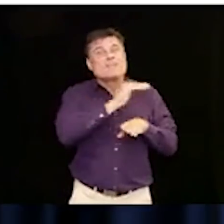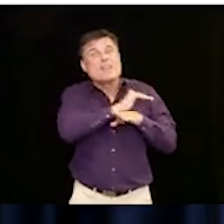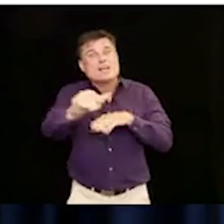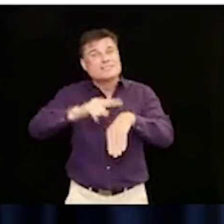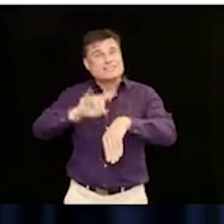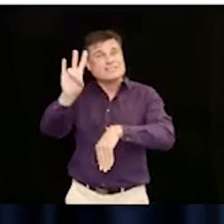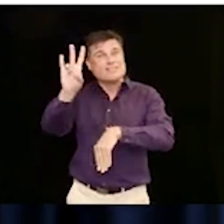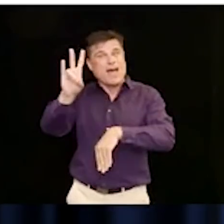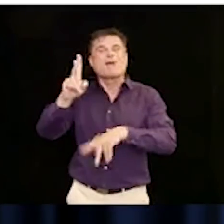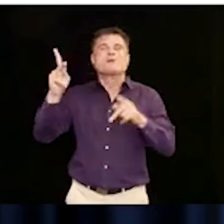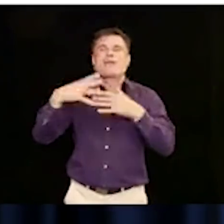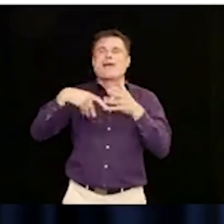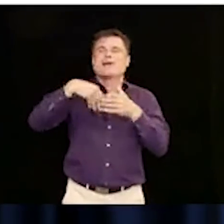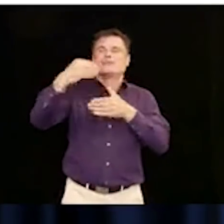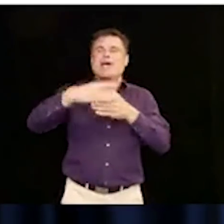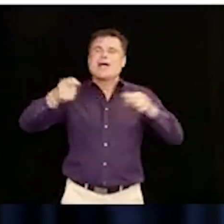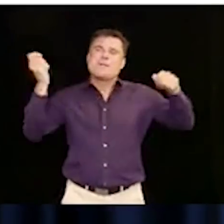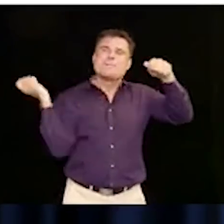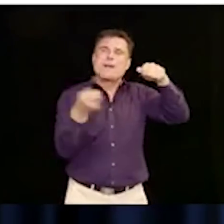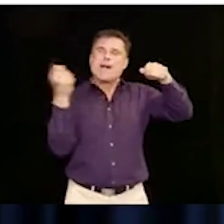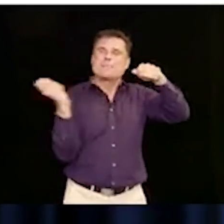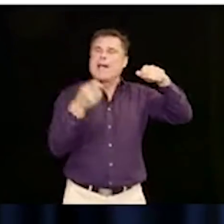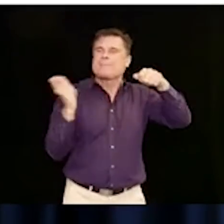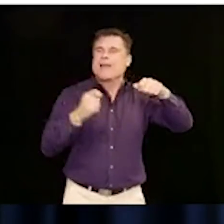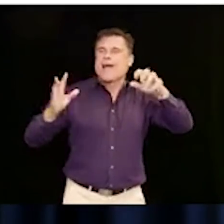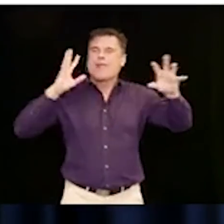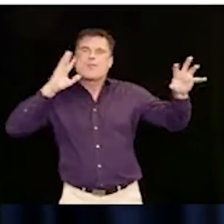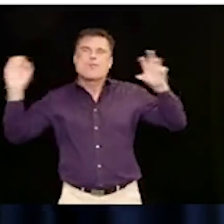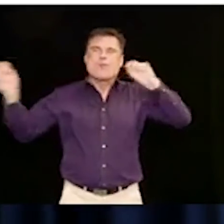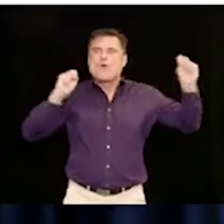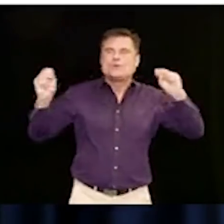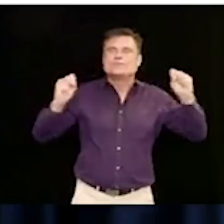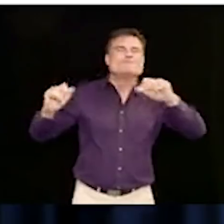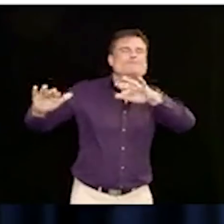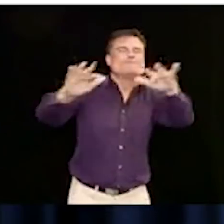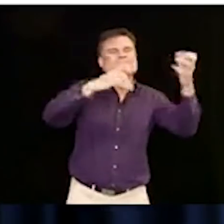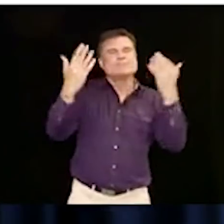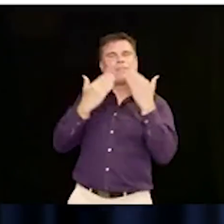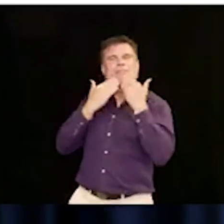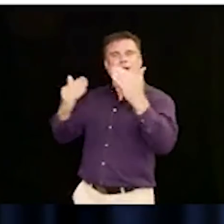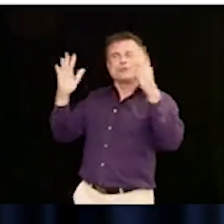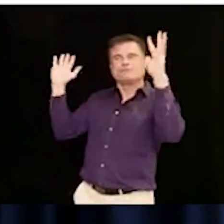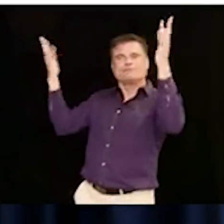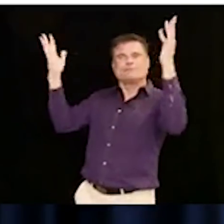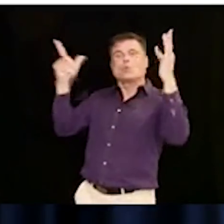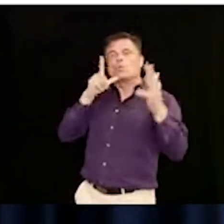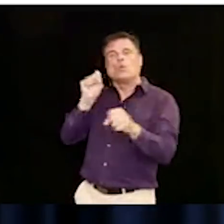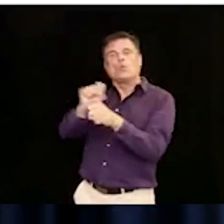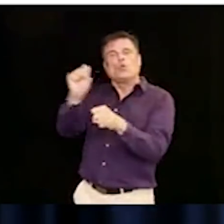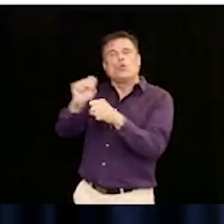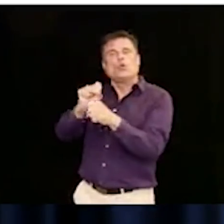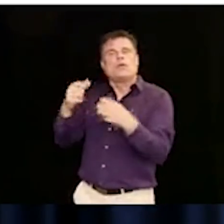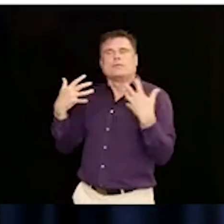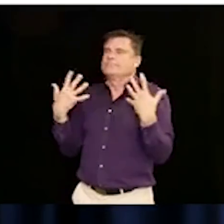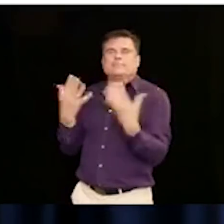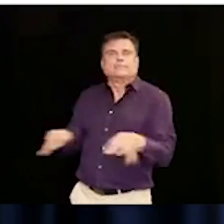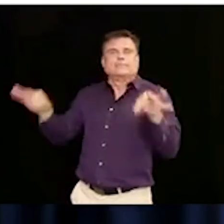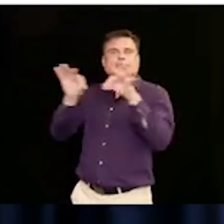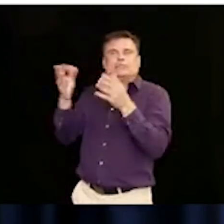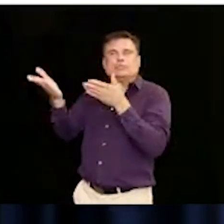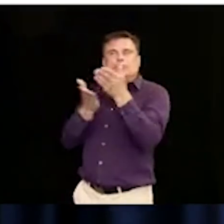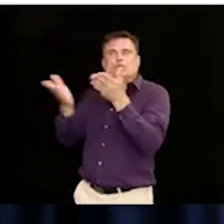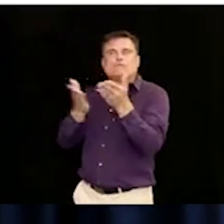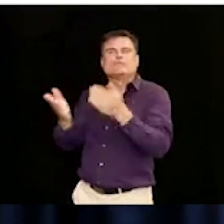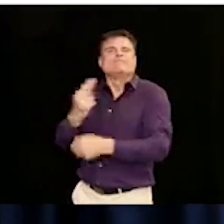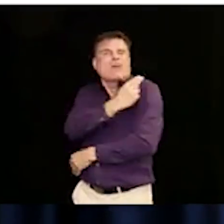at 7 p.m., people took to their windows, to their yards, to their doors, to thank the frontline workers who kept our province